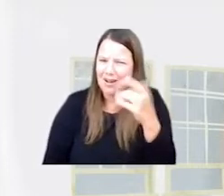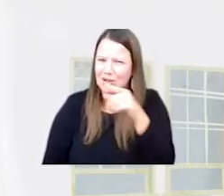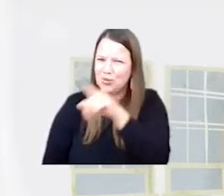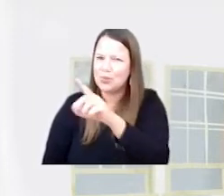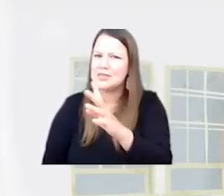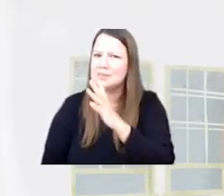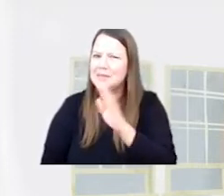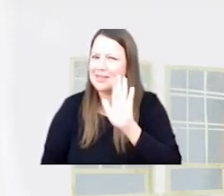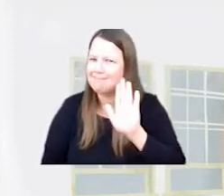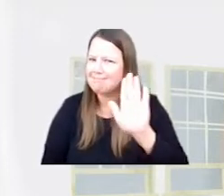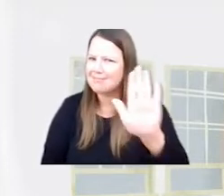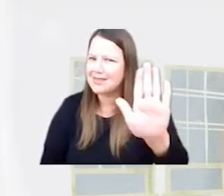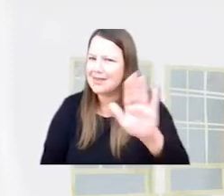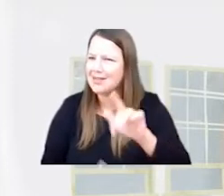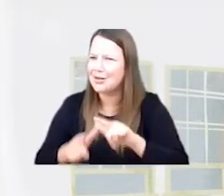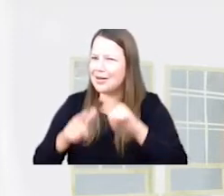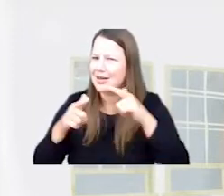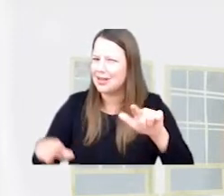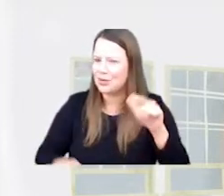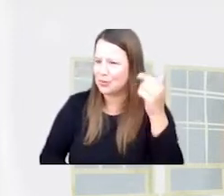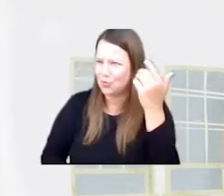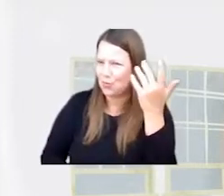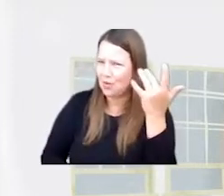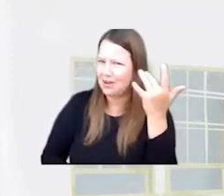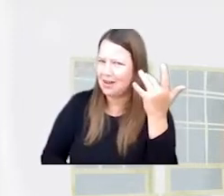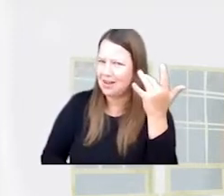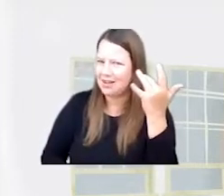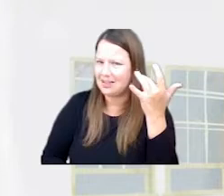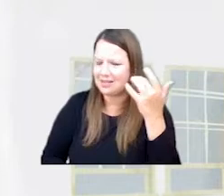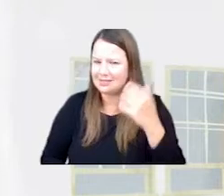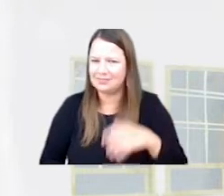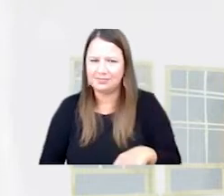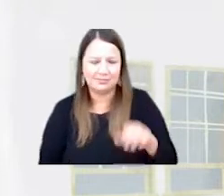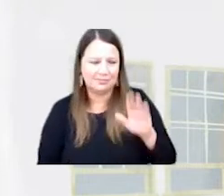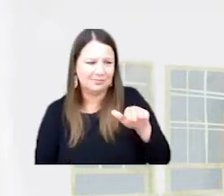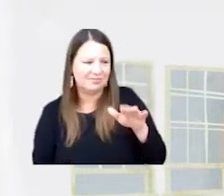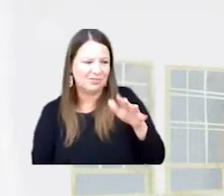Why did you have to talk in their language? I asked.